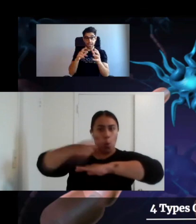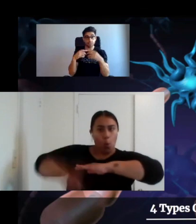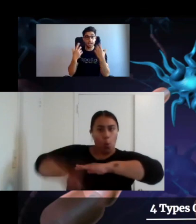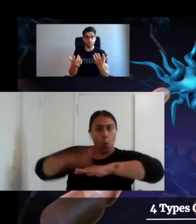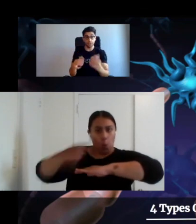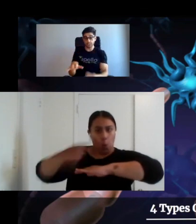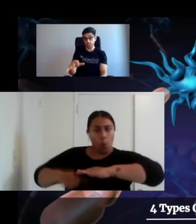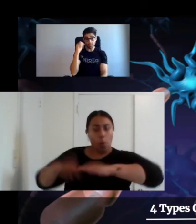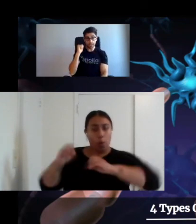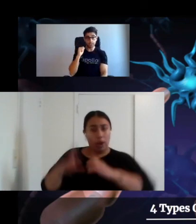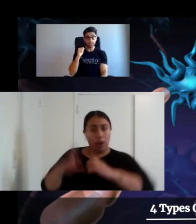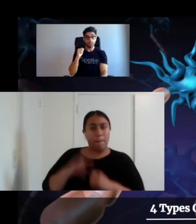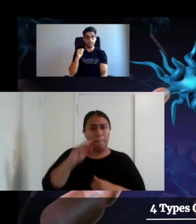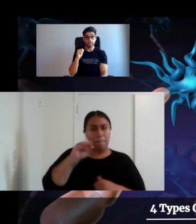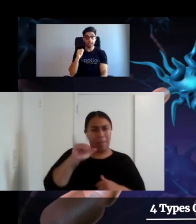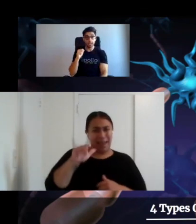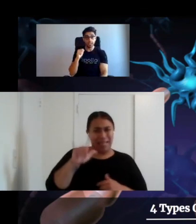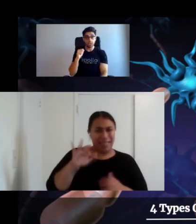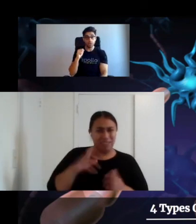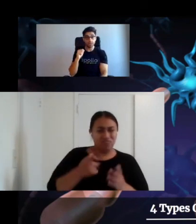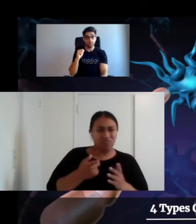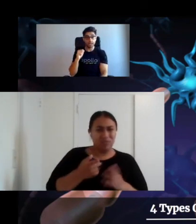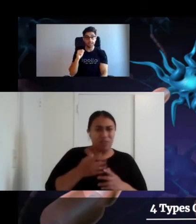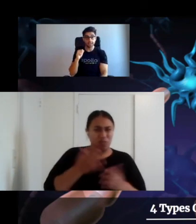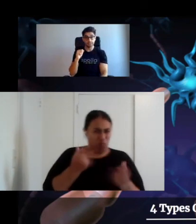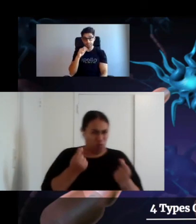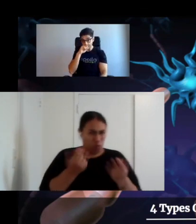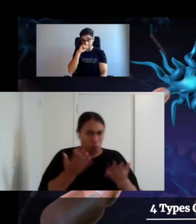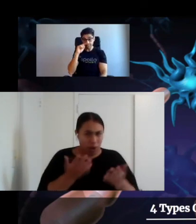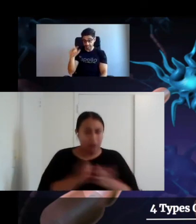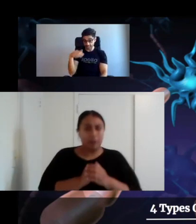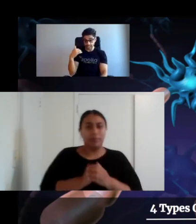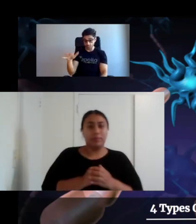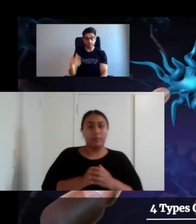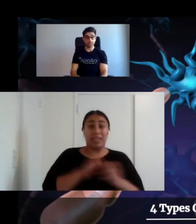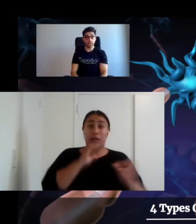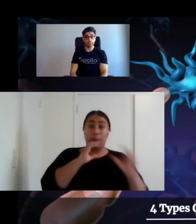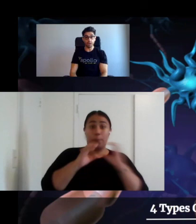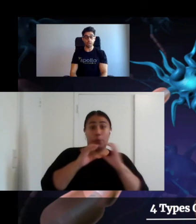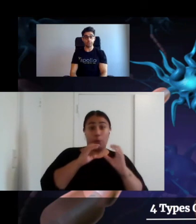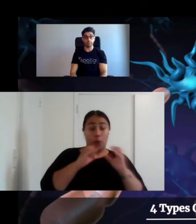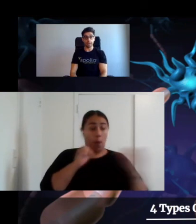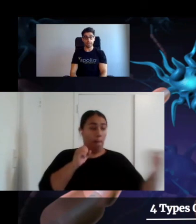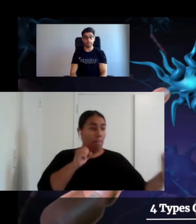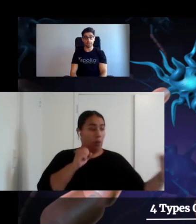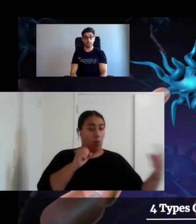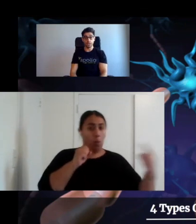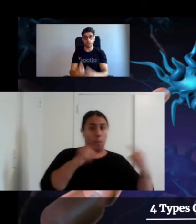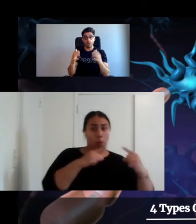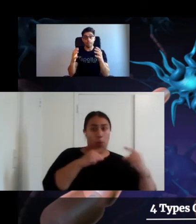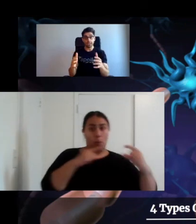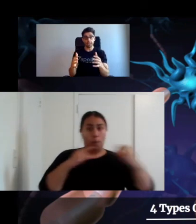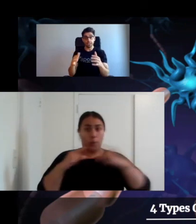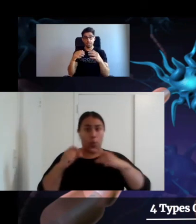very fast reaction. If you actually think about it, the human body is incredibly fast, and that signal travels very quickly in our bodies.